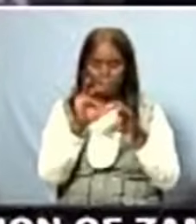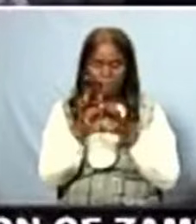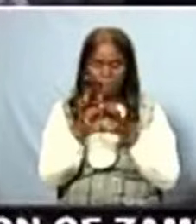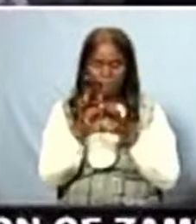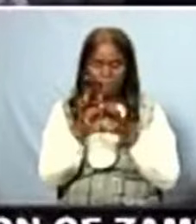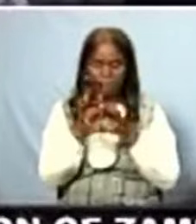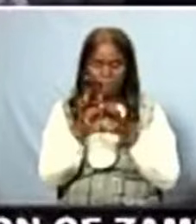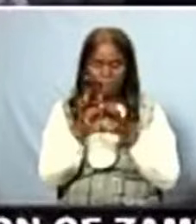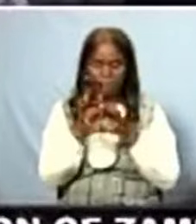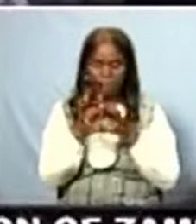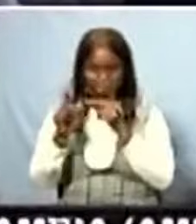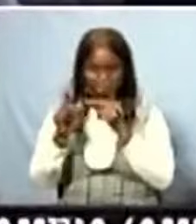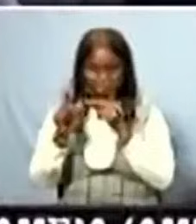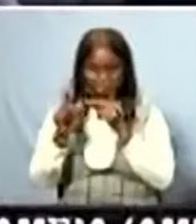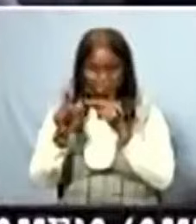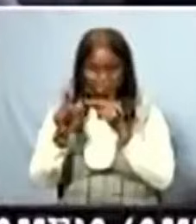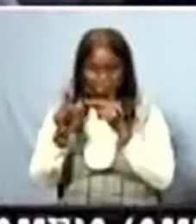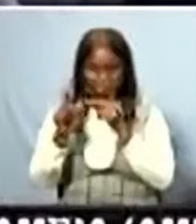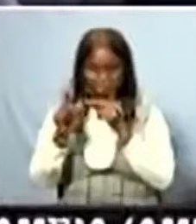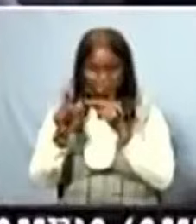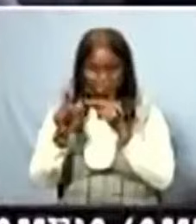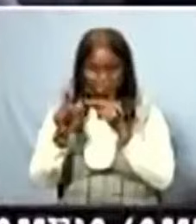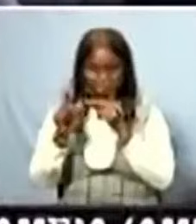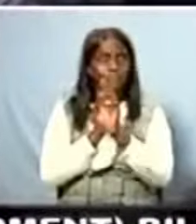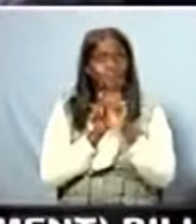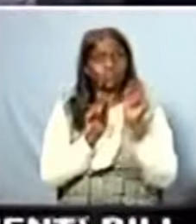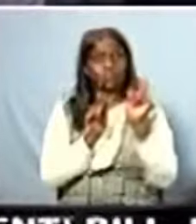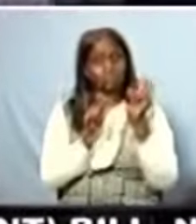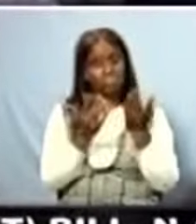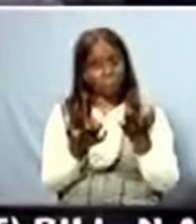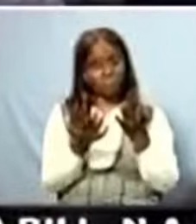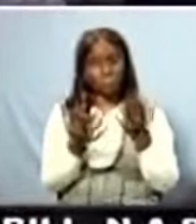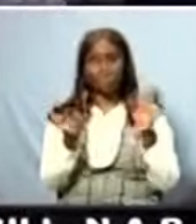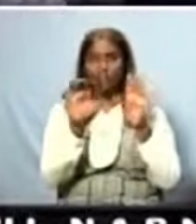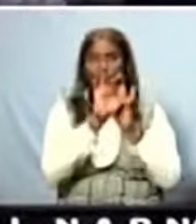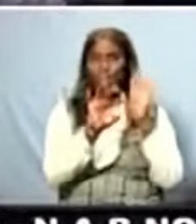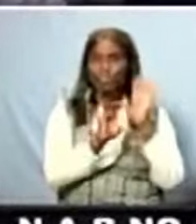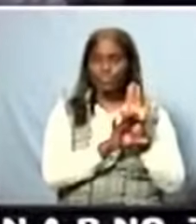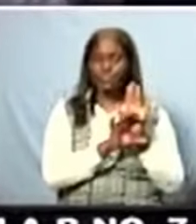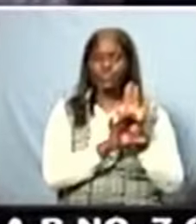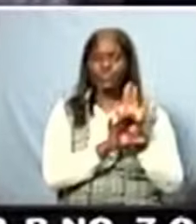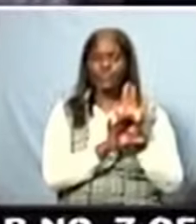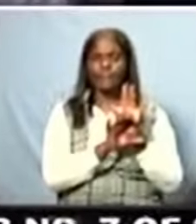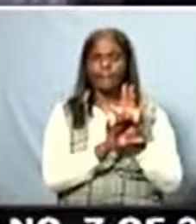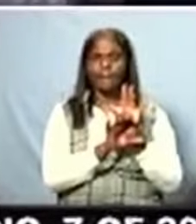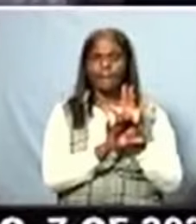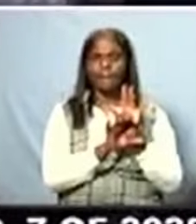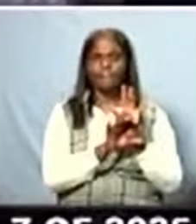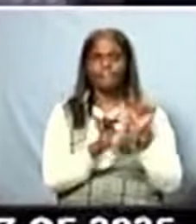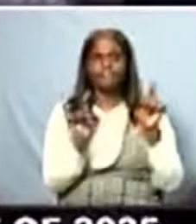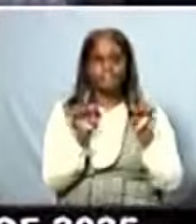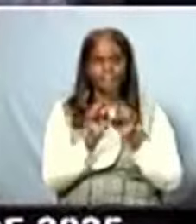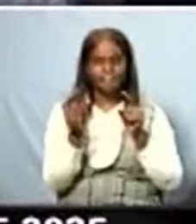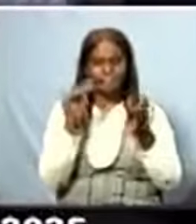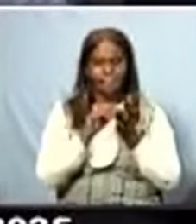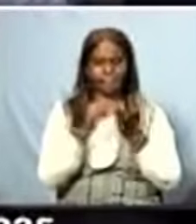Act, which is a subsidiary legislation to the Constitution. And you